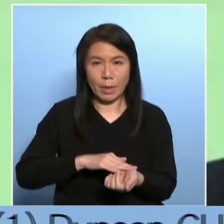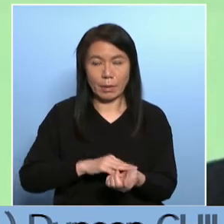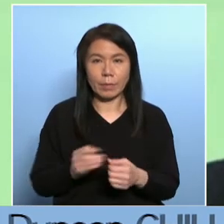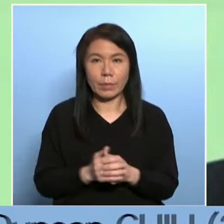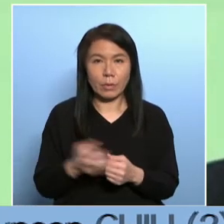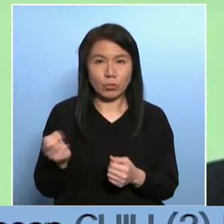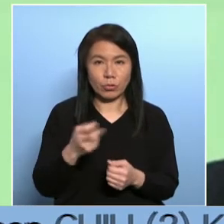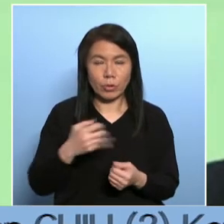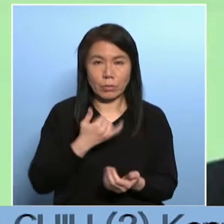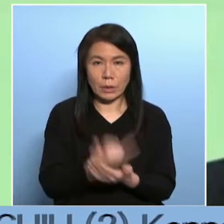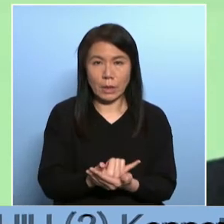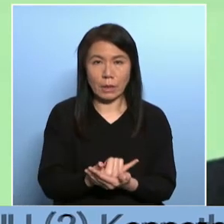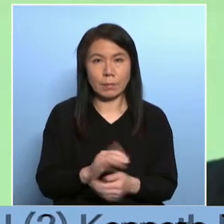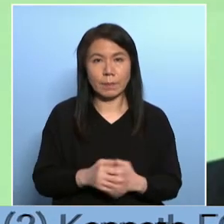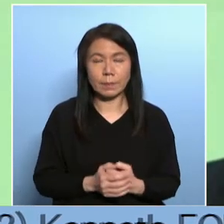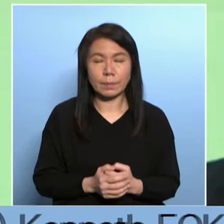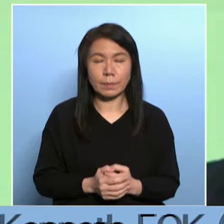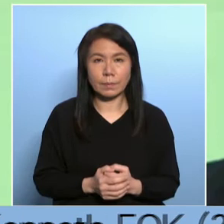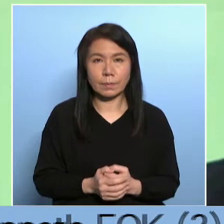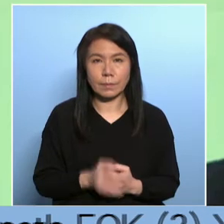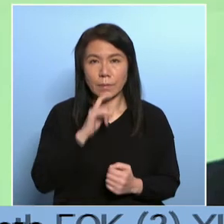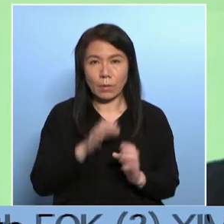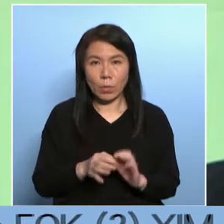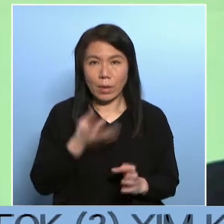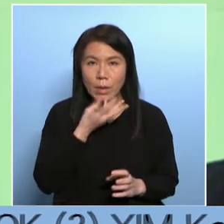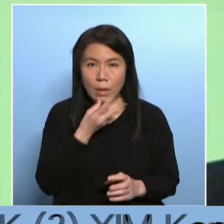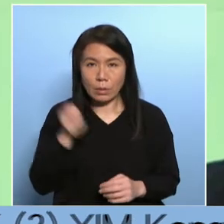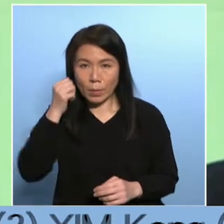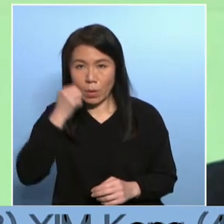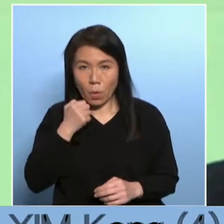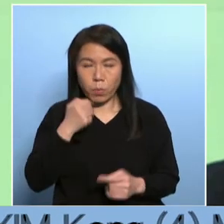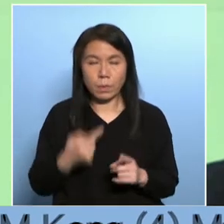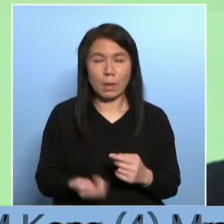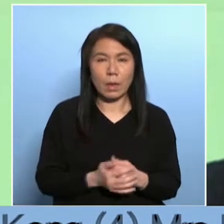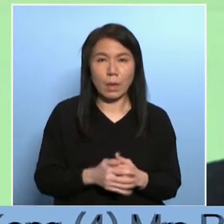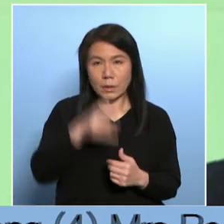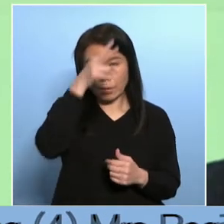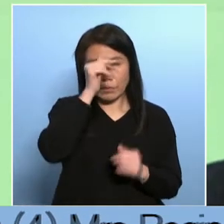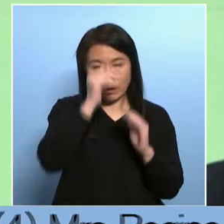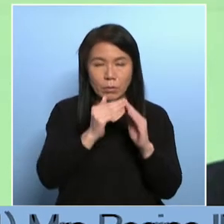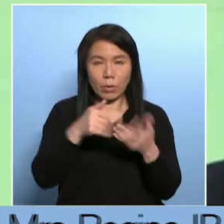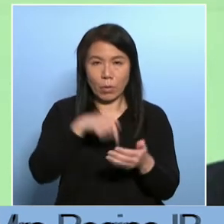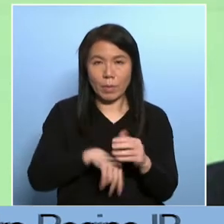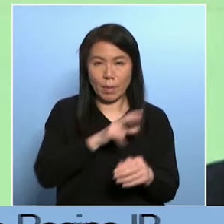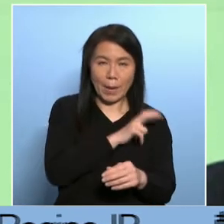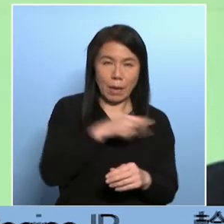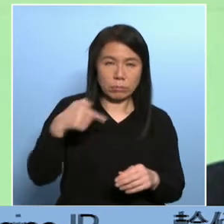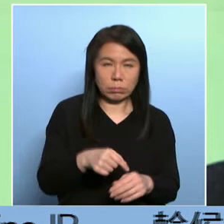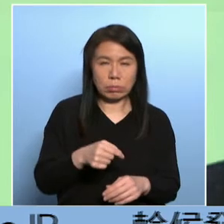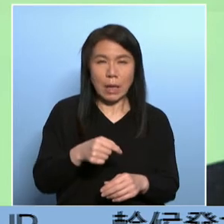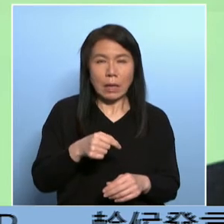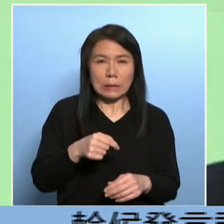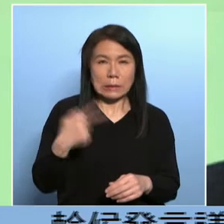several thousand would be presumptive cases, and there are also many confirmed cases. This also involves a number